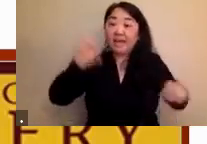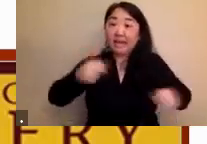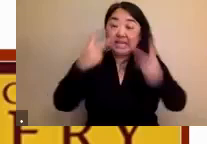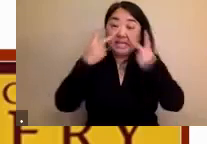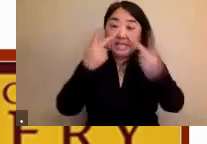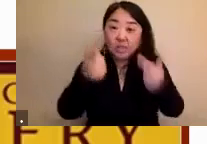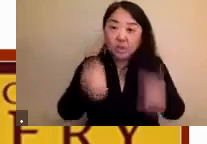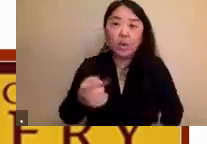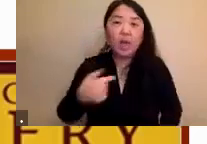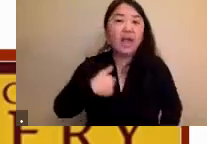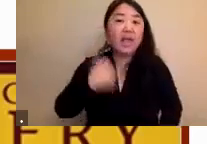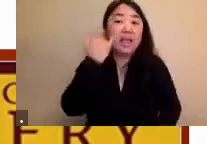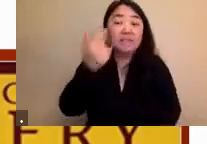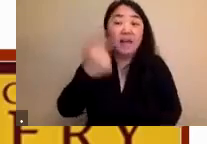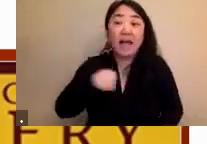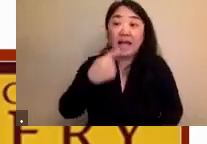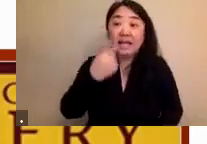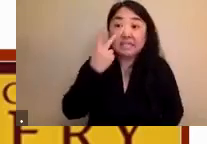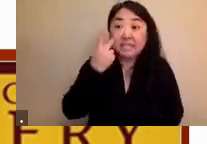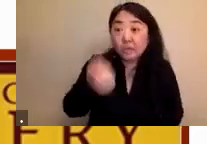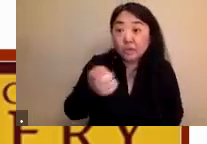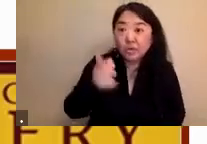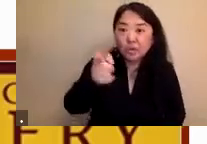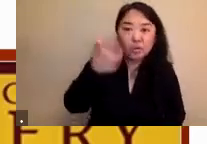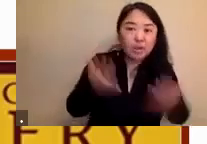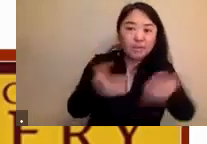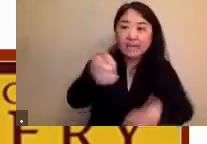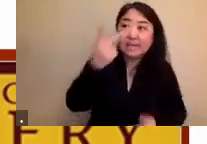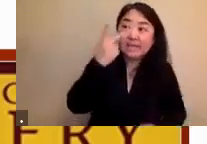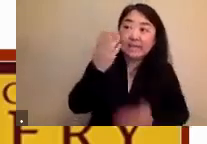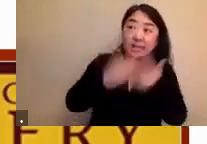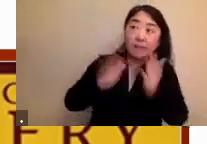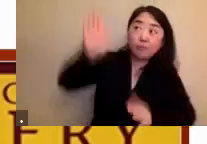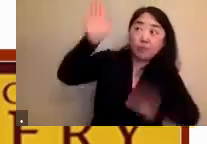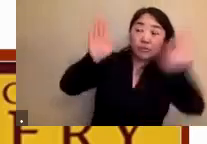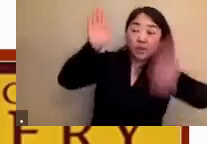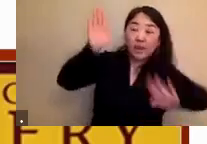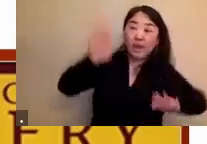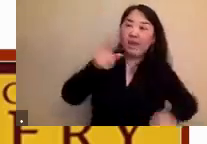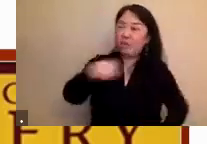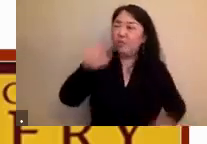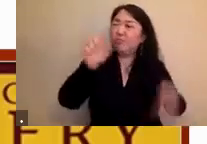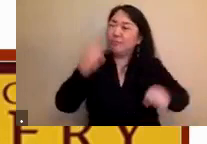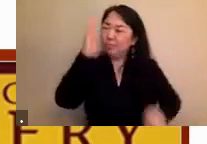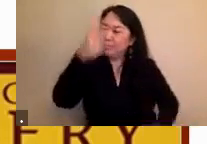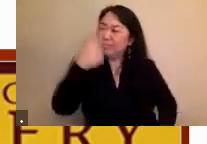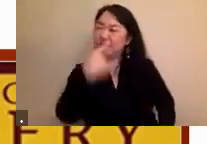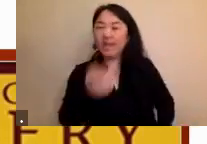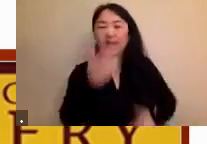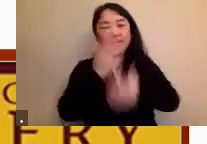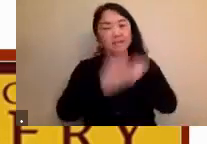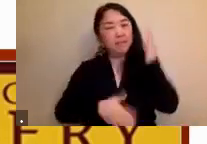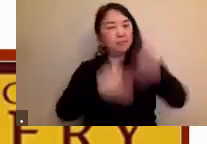your hand, and probably most of you will say that you've seen some level of quote unquote progress go through